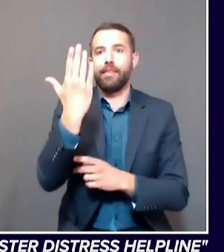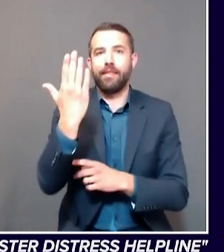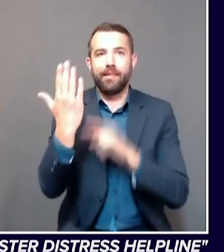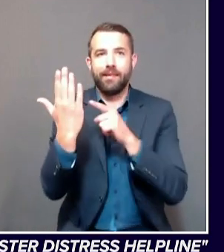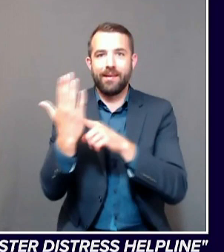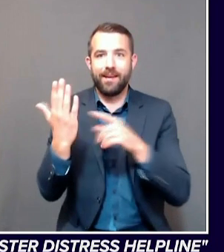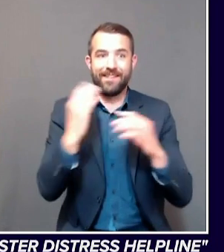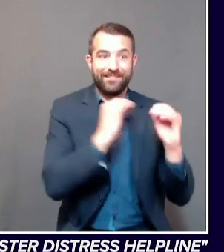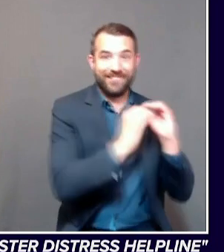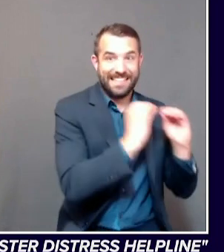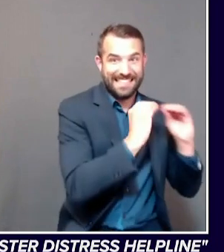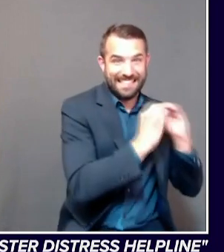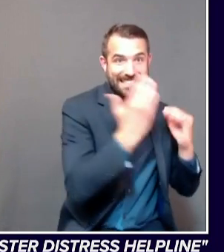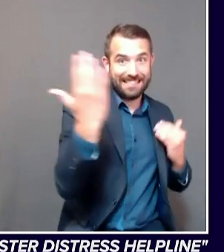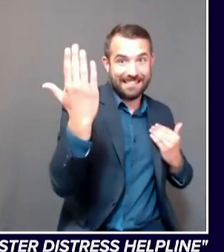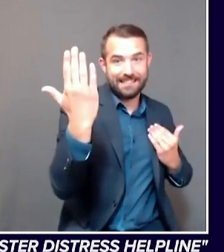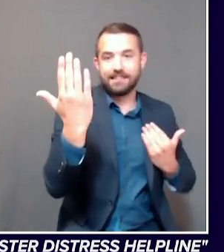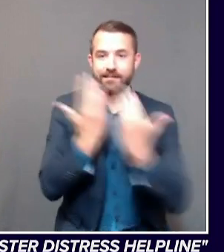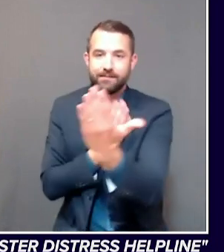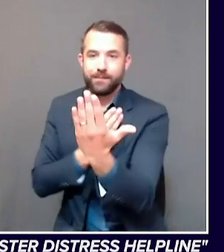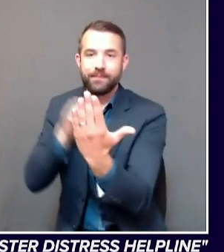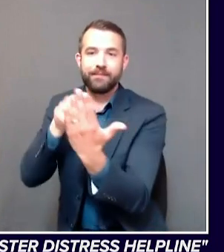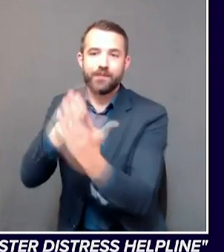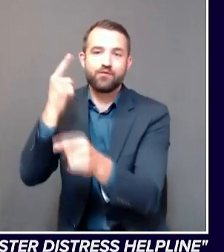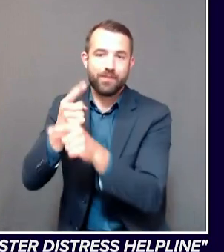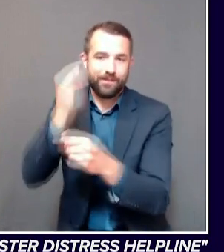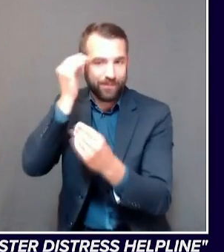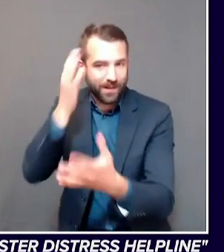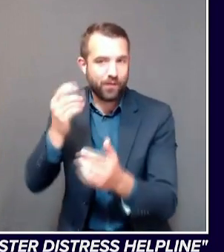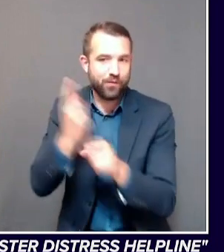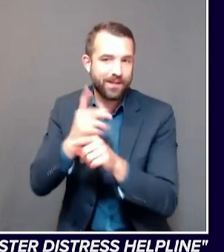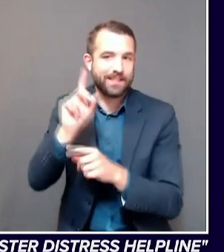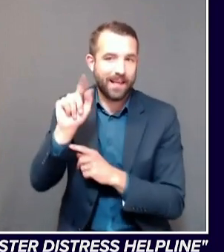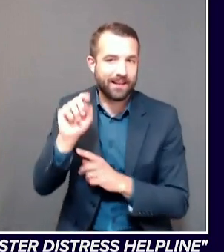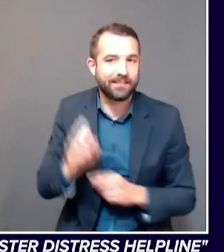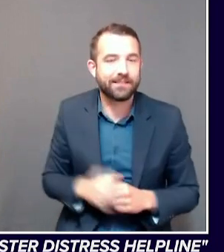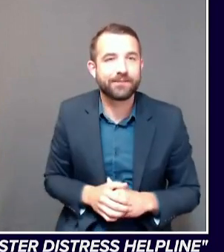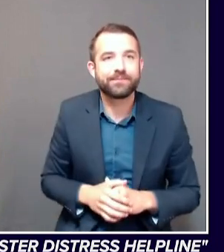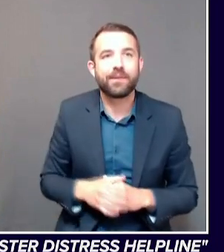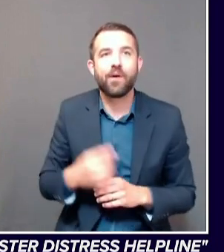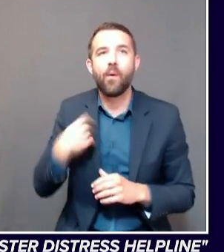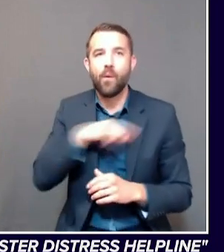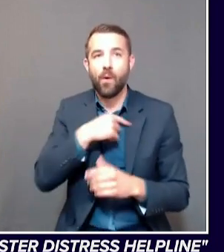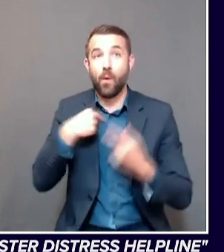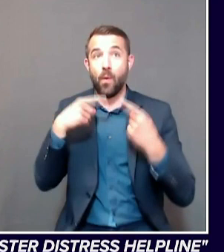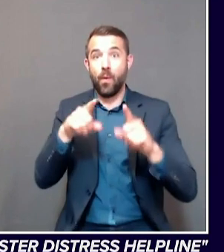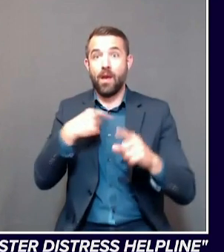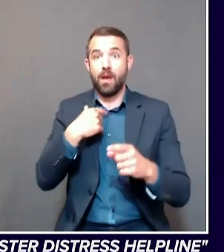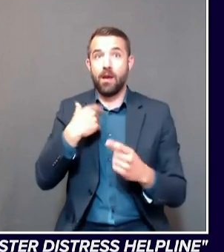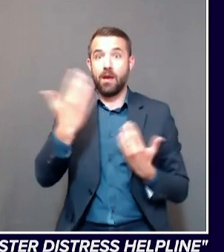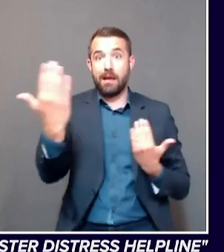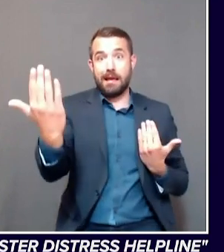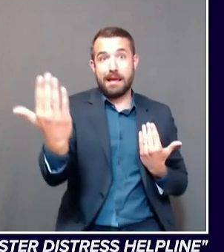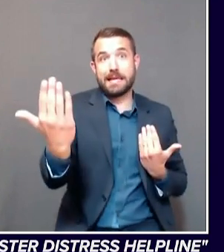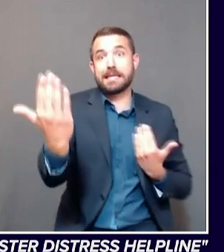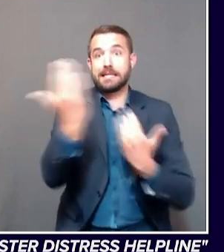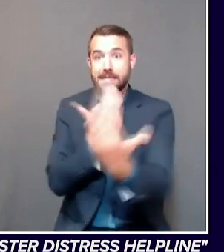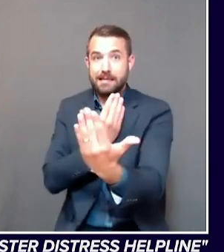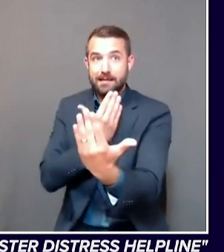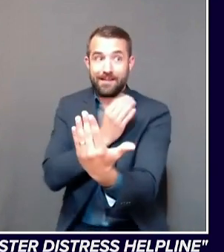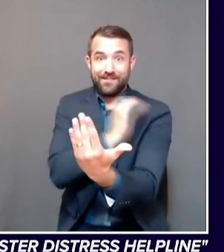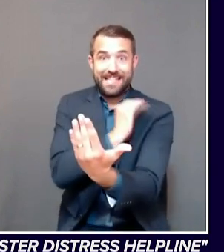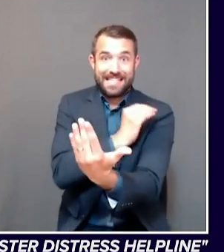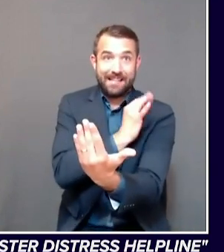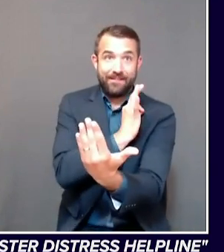with, say, data suppression and privacy in this zip code. While we address that, we'll go back to the previous data set that